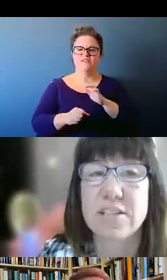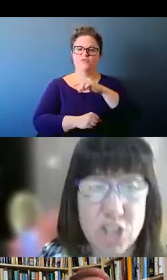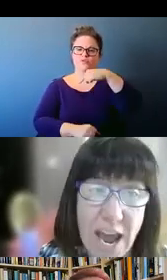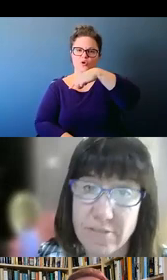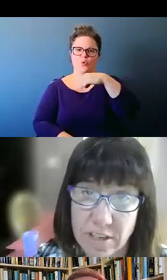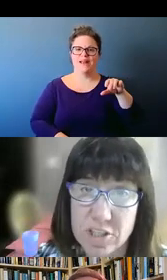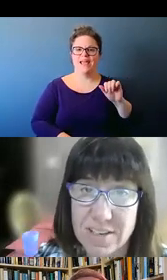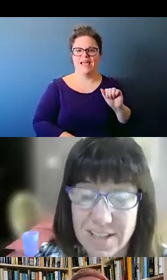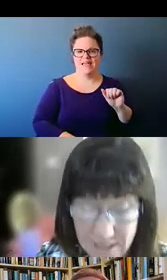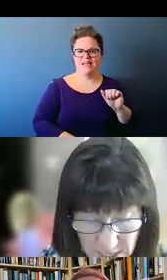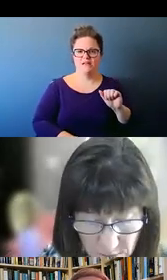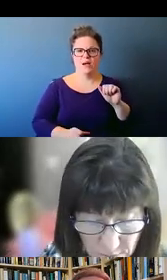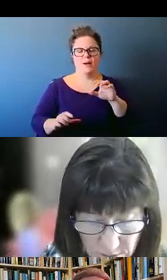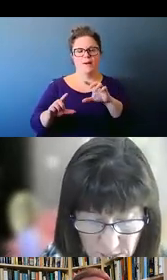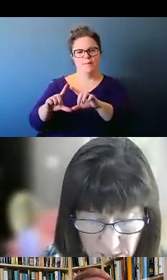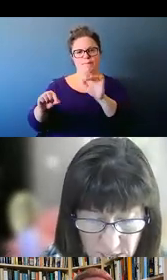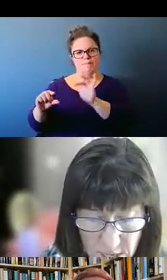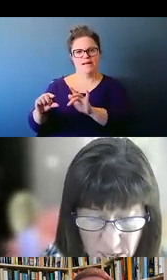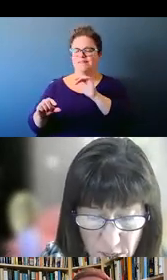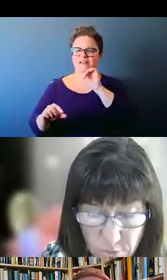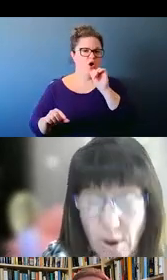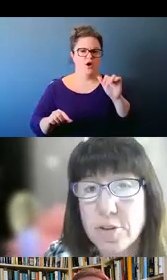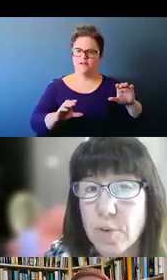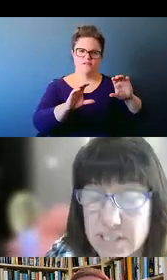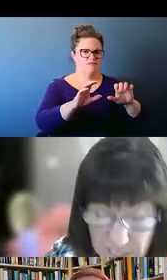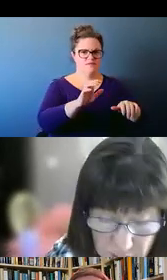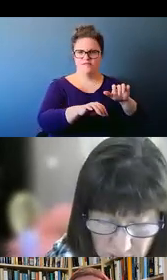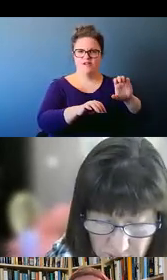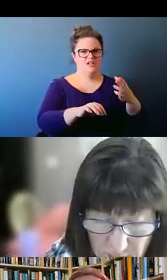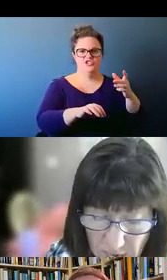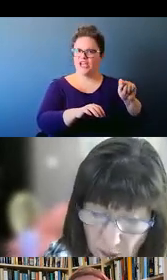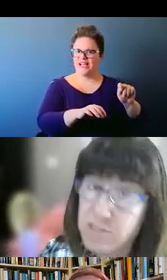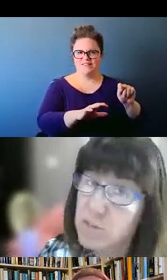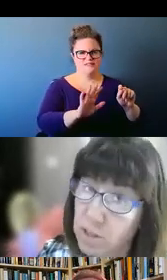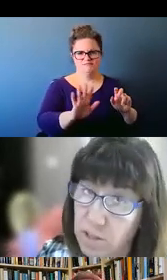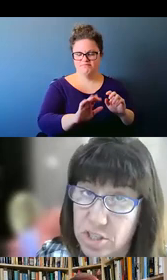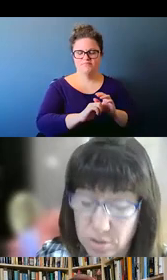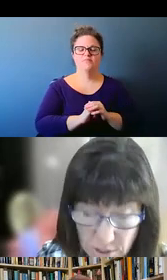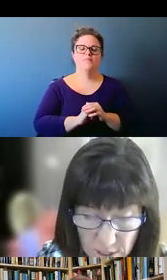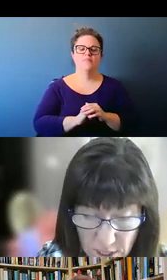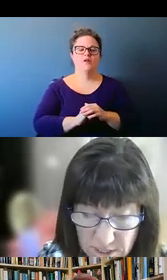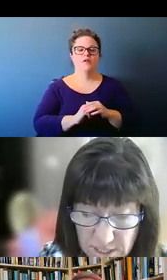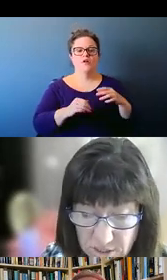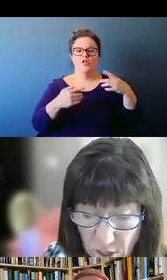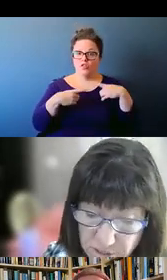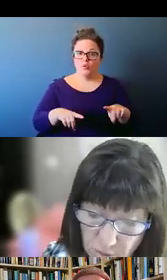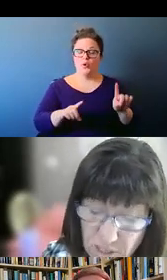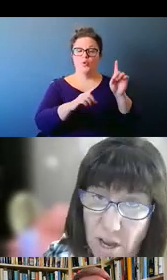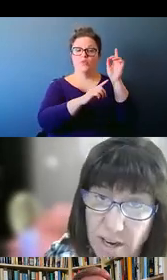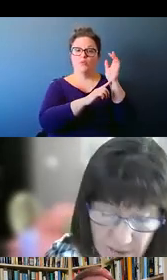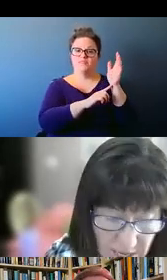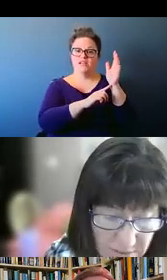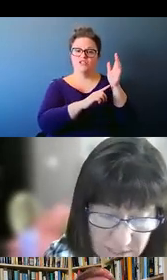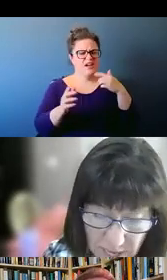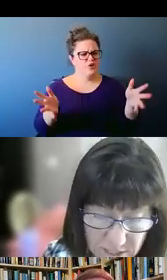not the chat function. Thank you. Throughout the presentation, I also encourage you to take a